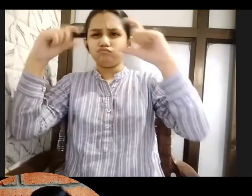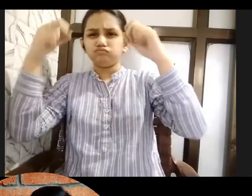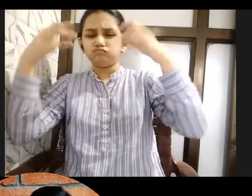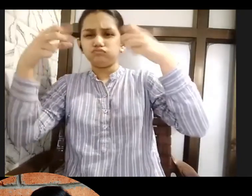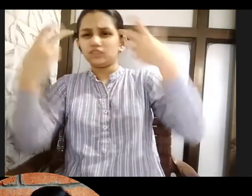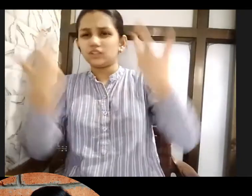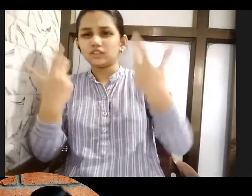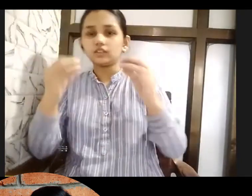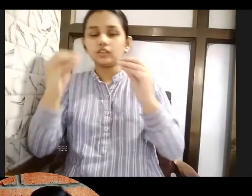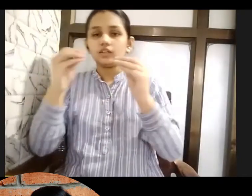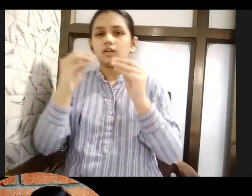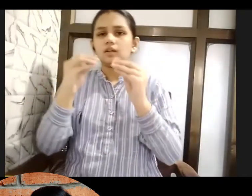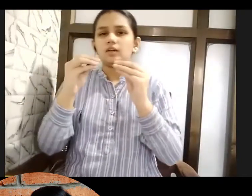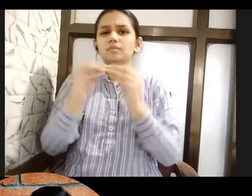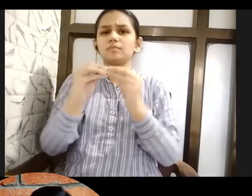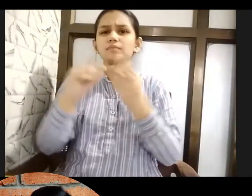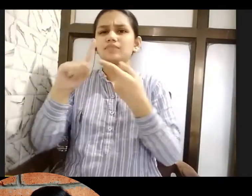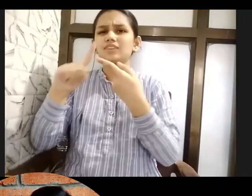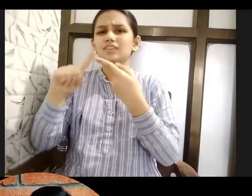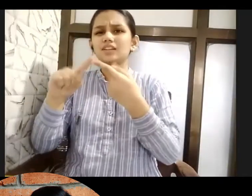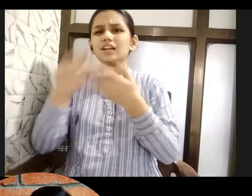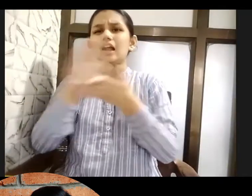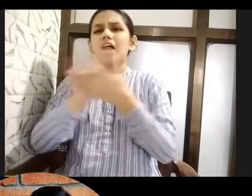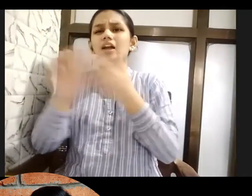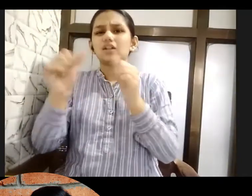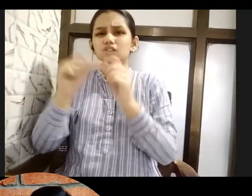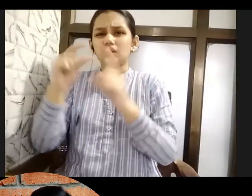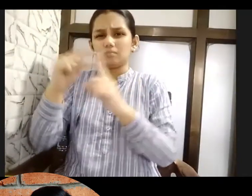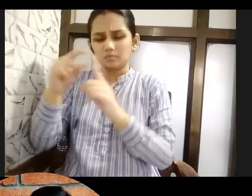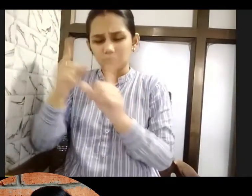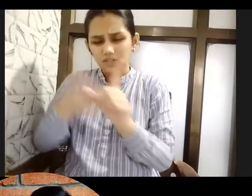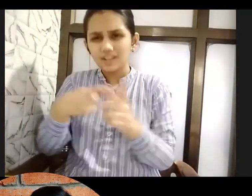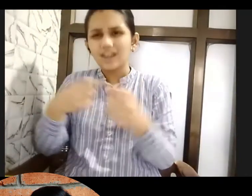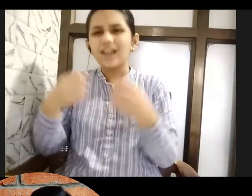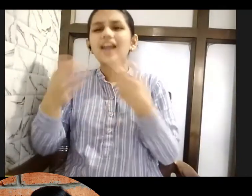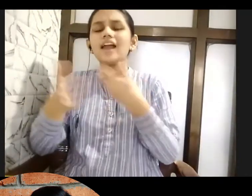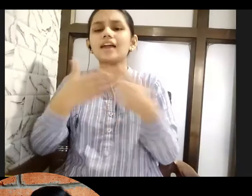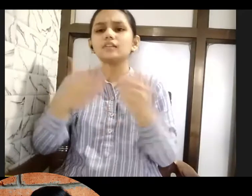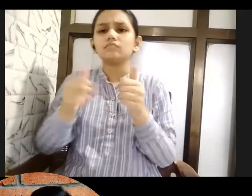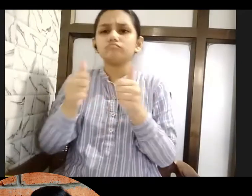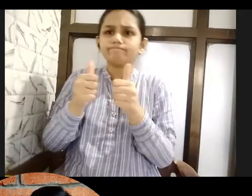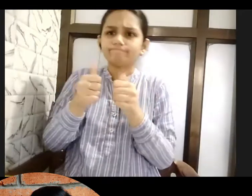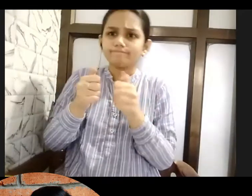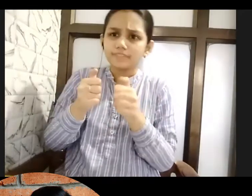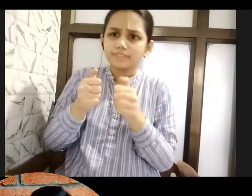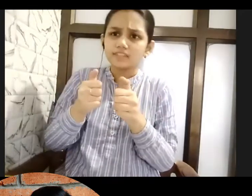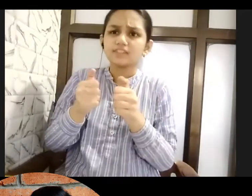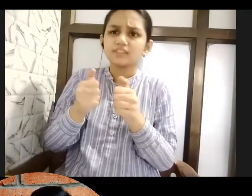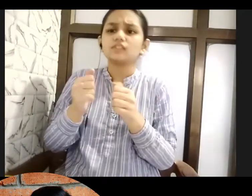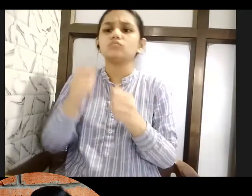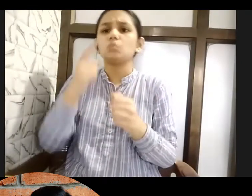Right? This is your big day, enjoy. If I want to change something,